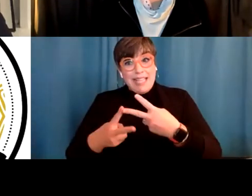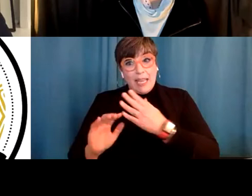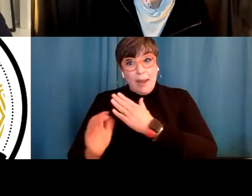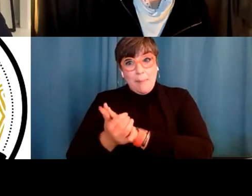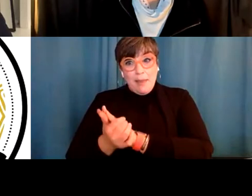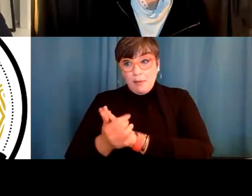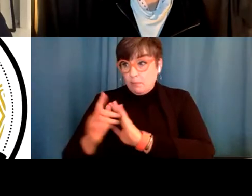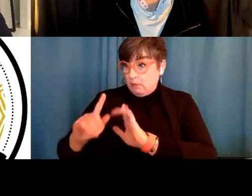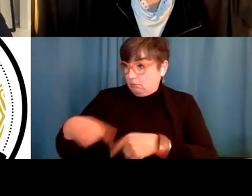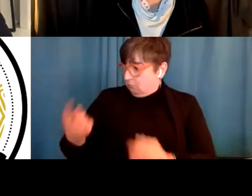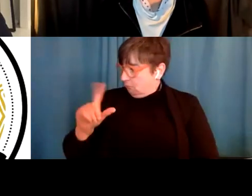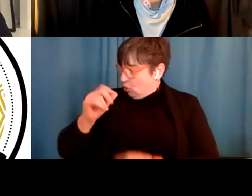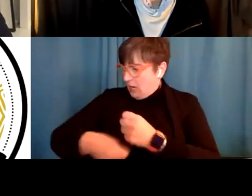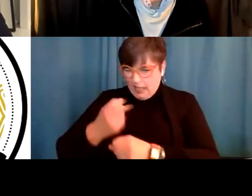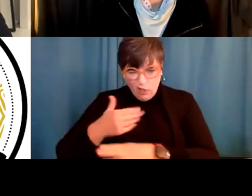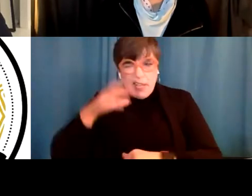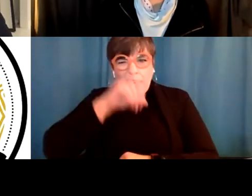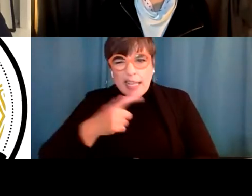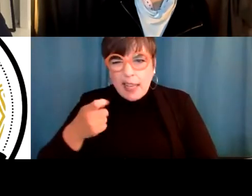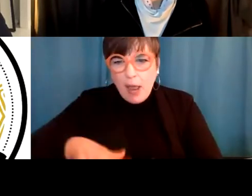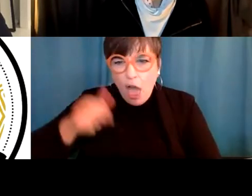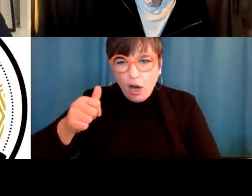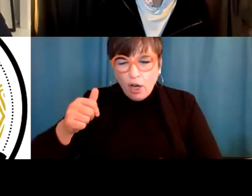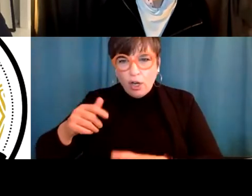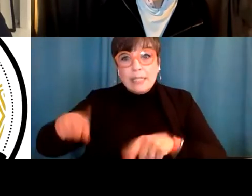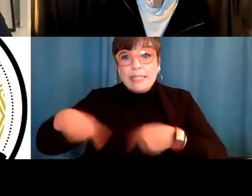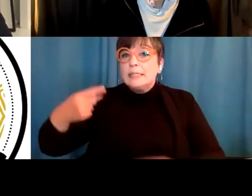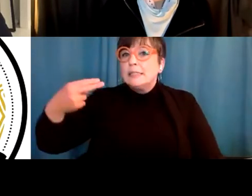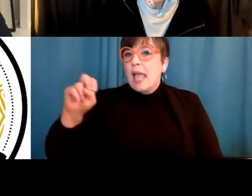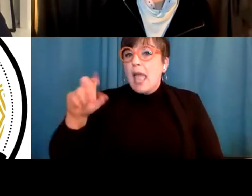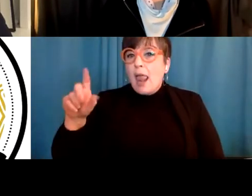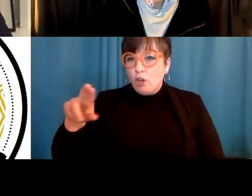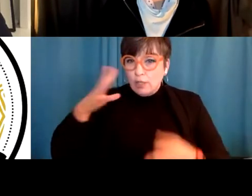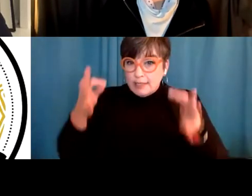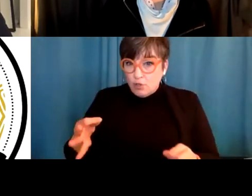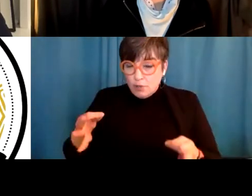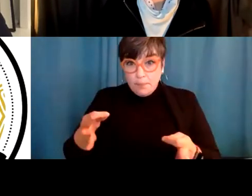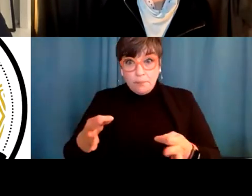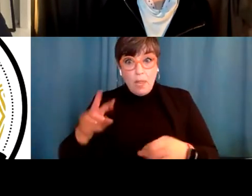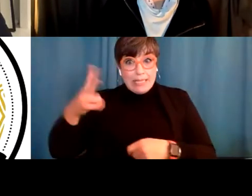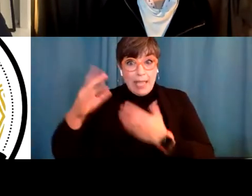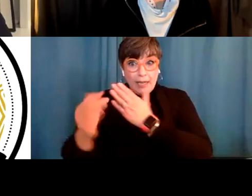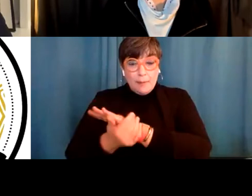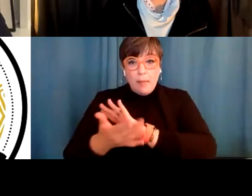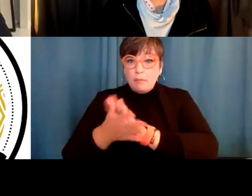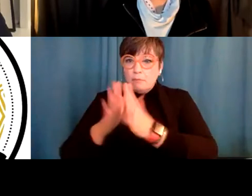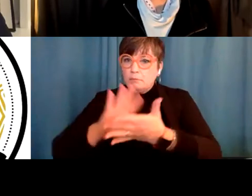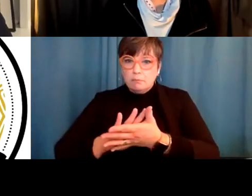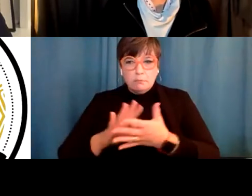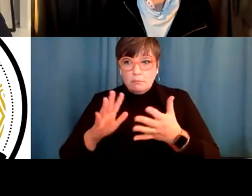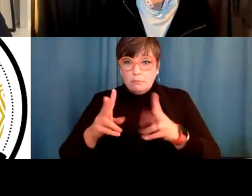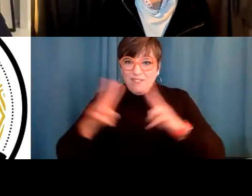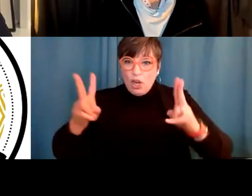or so, or I guess a little longer than that, since the Heller decision, has really become an individual